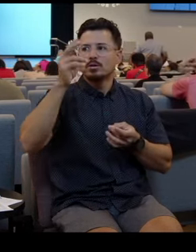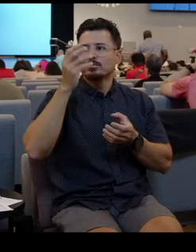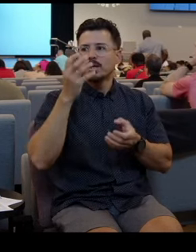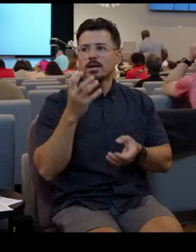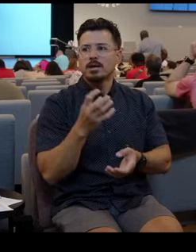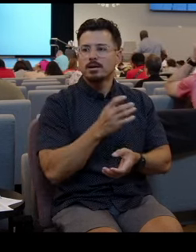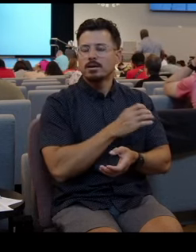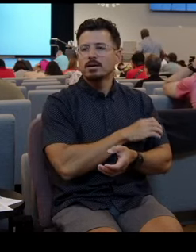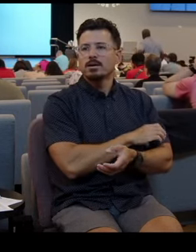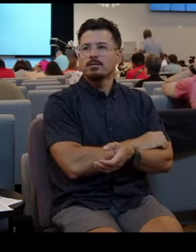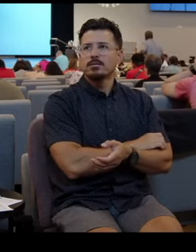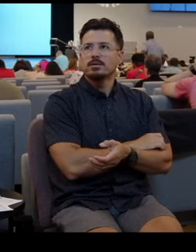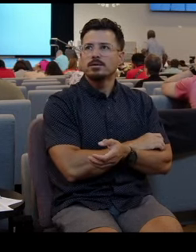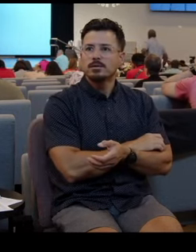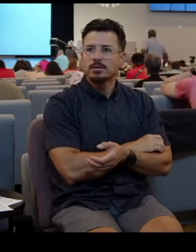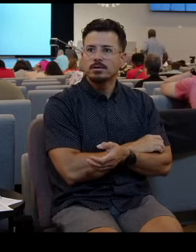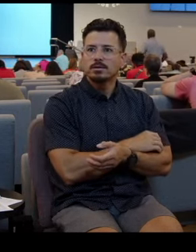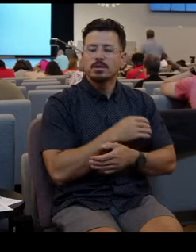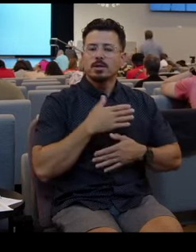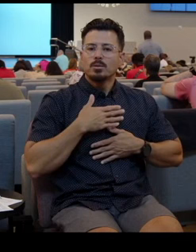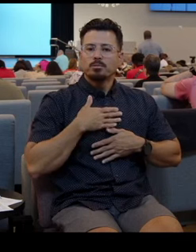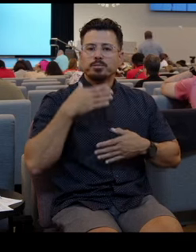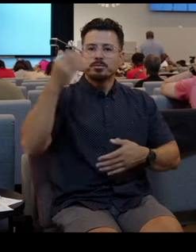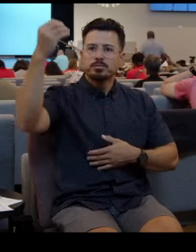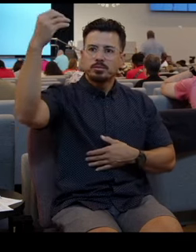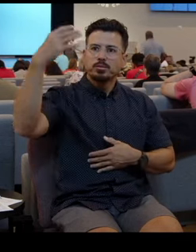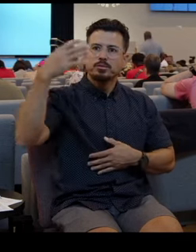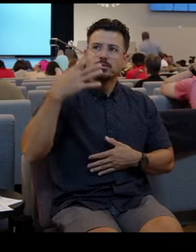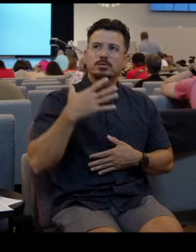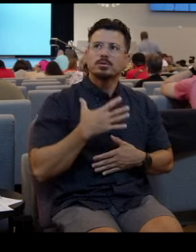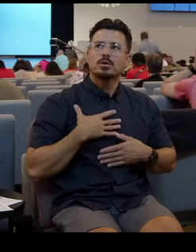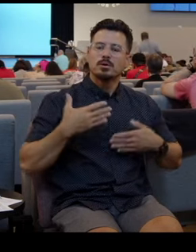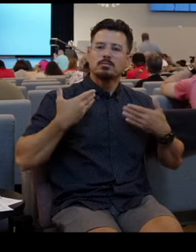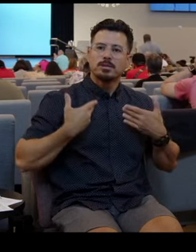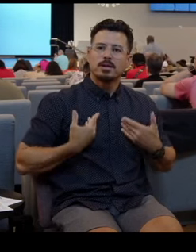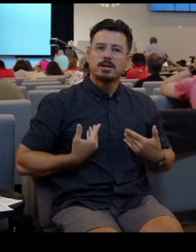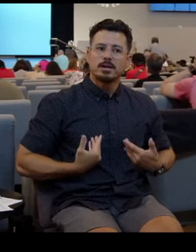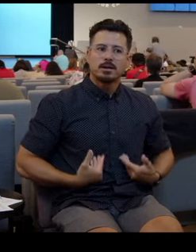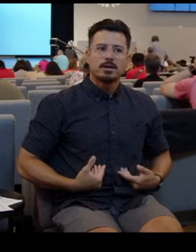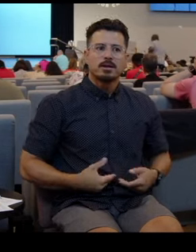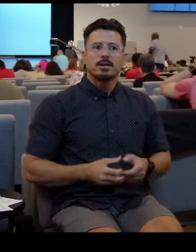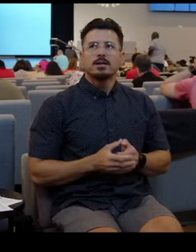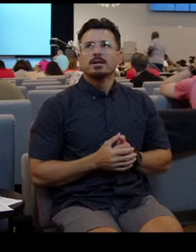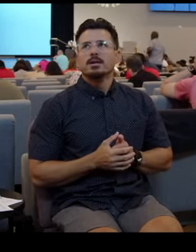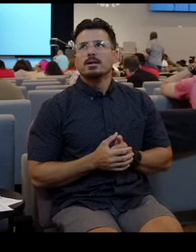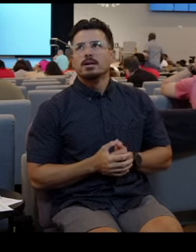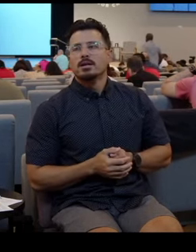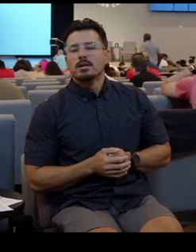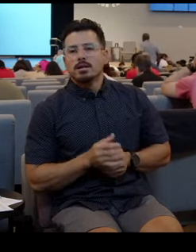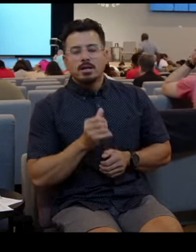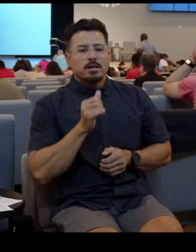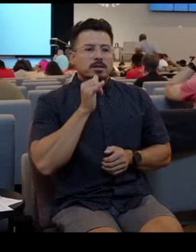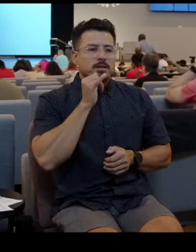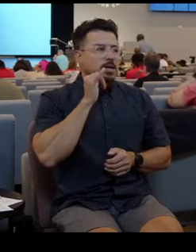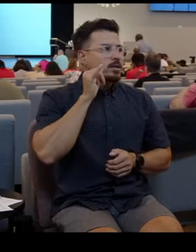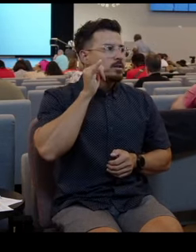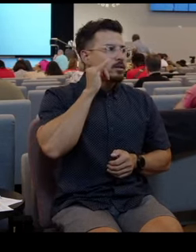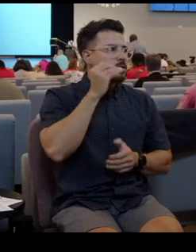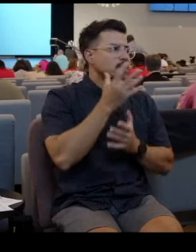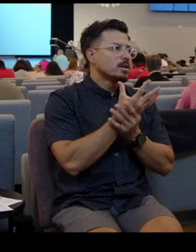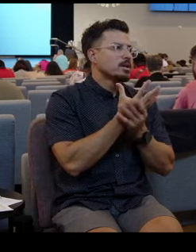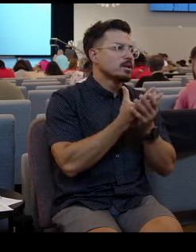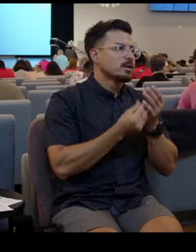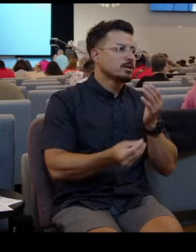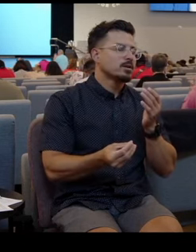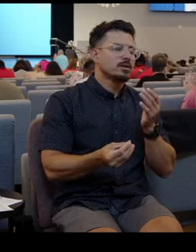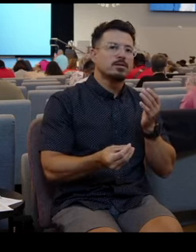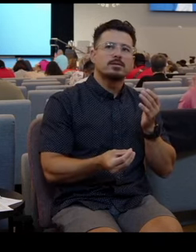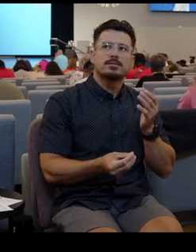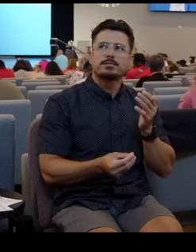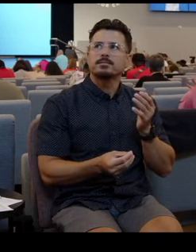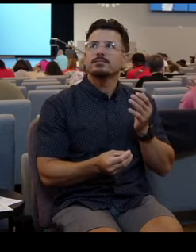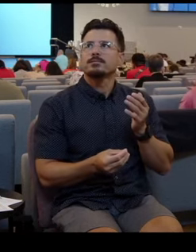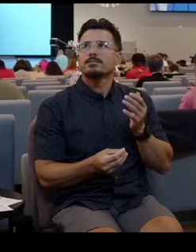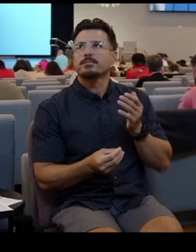I'm